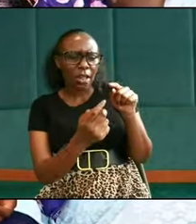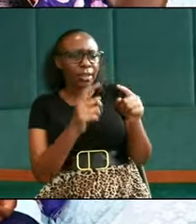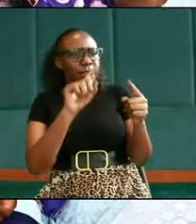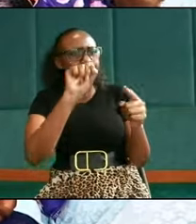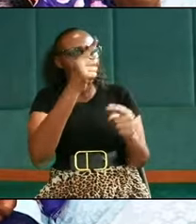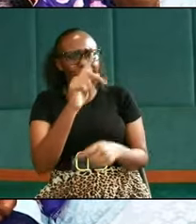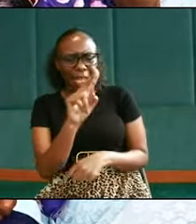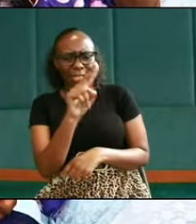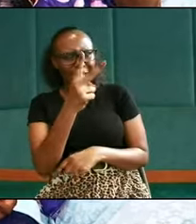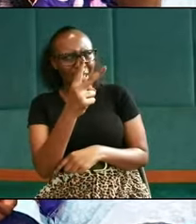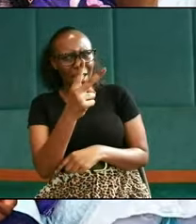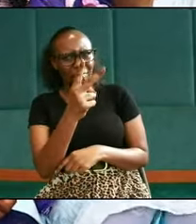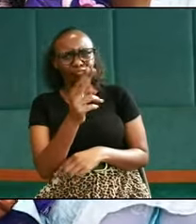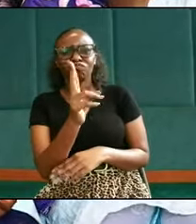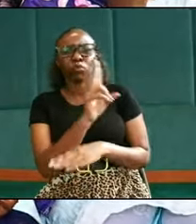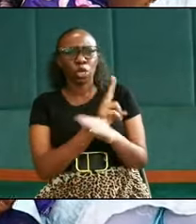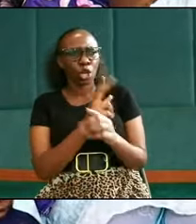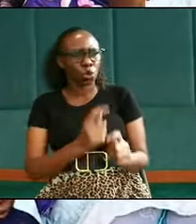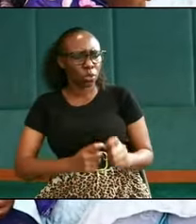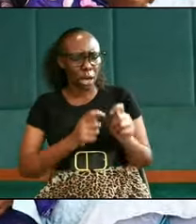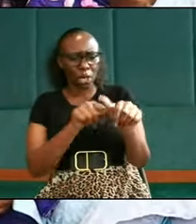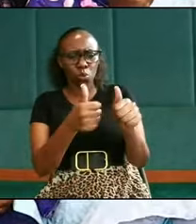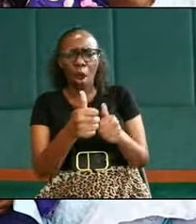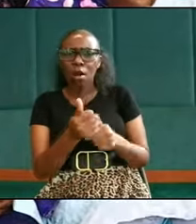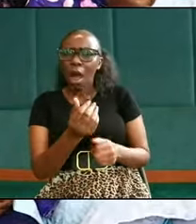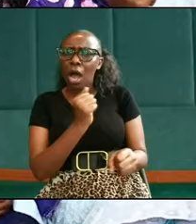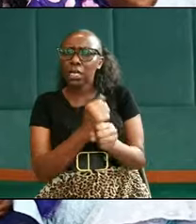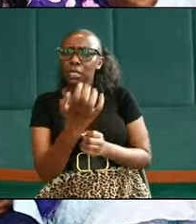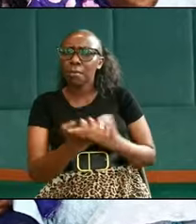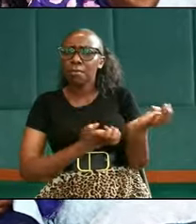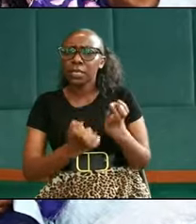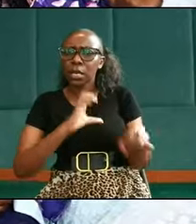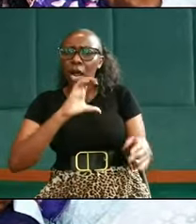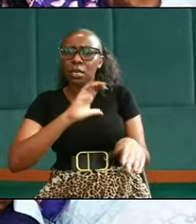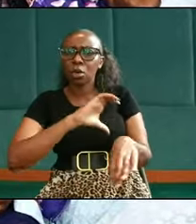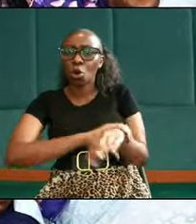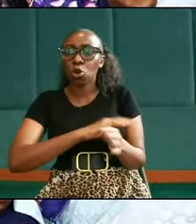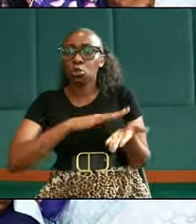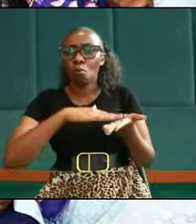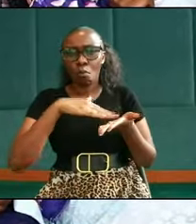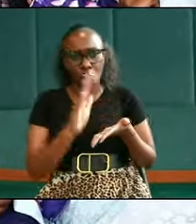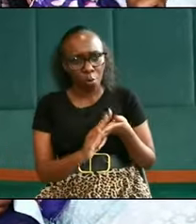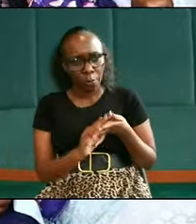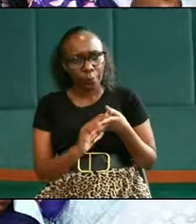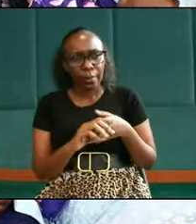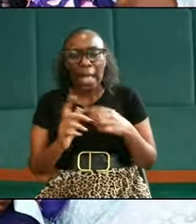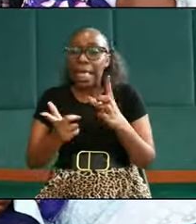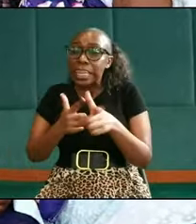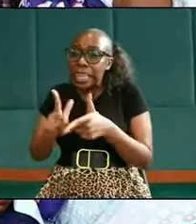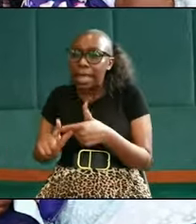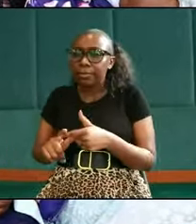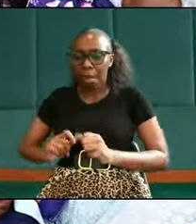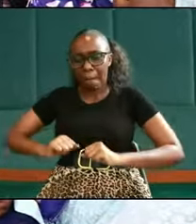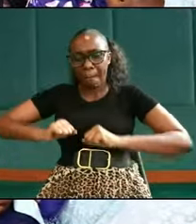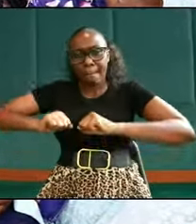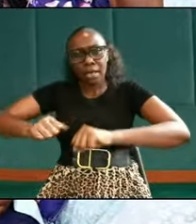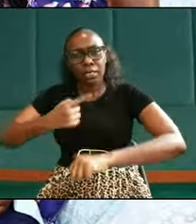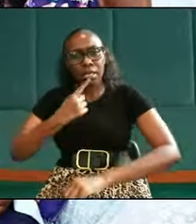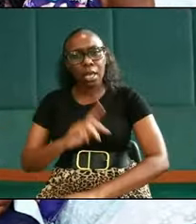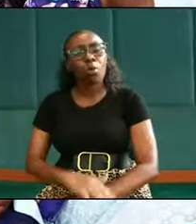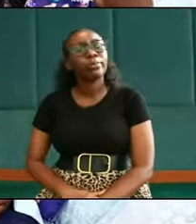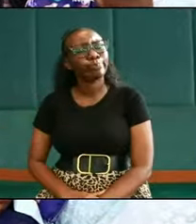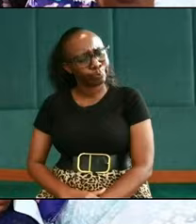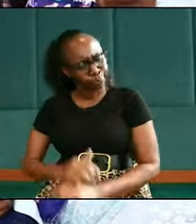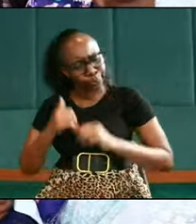they had. Now look at what the master is telling them. The master says to them in verse 21, "Well done, good and